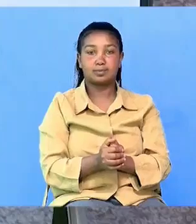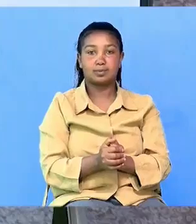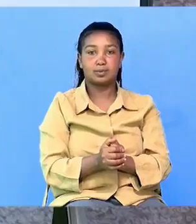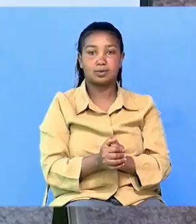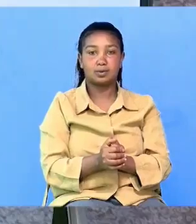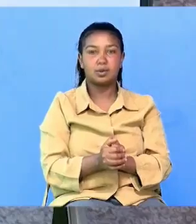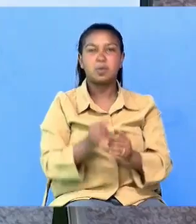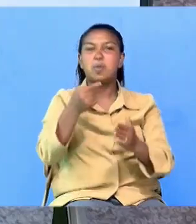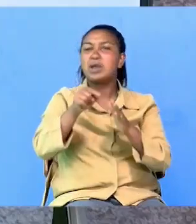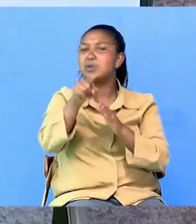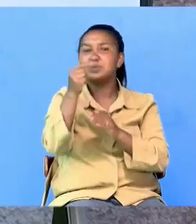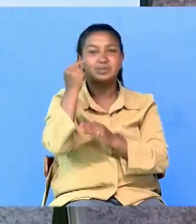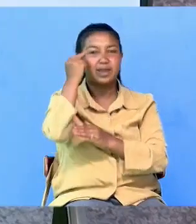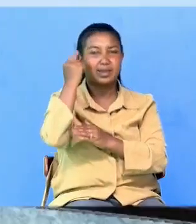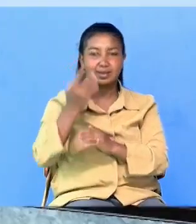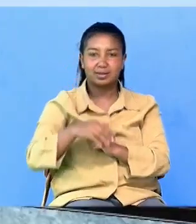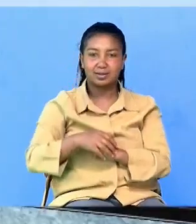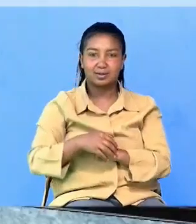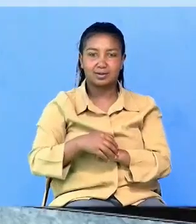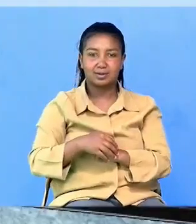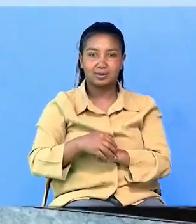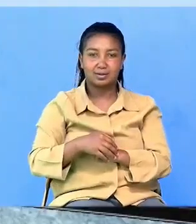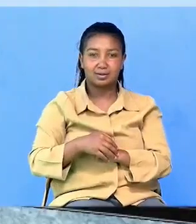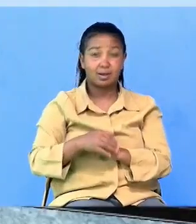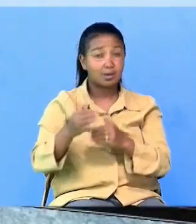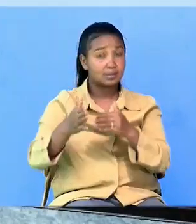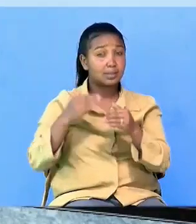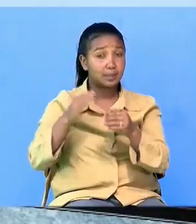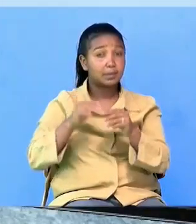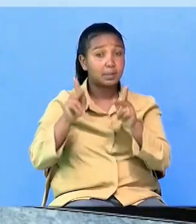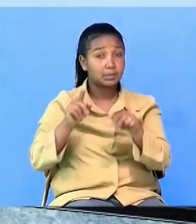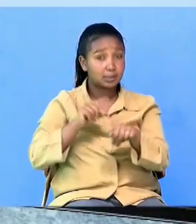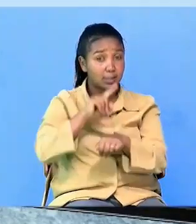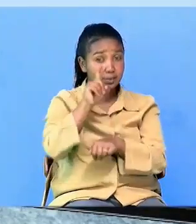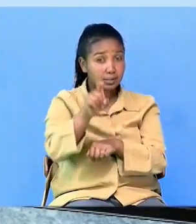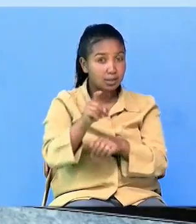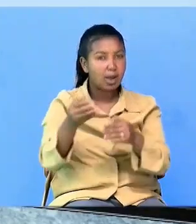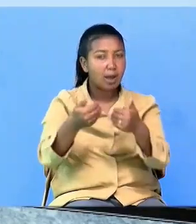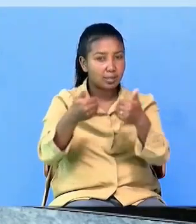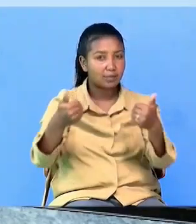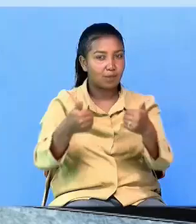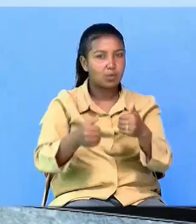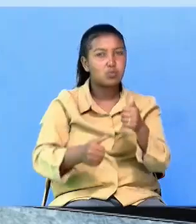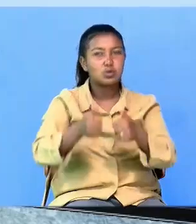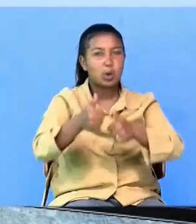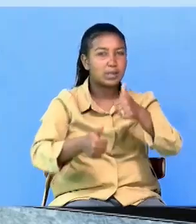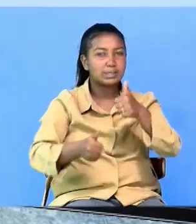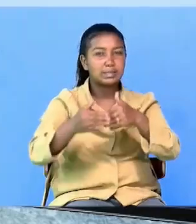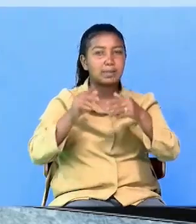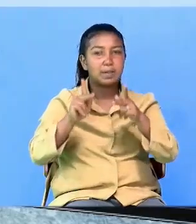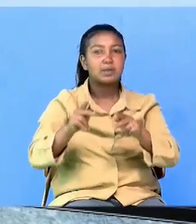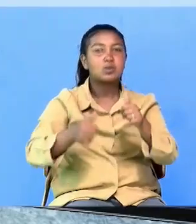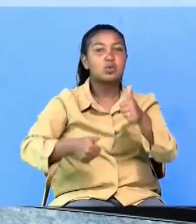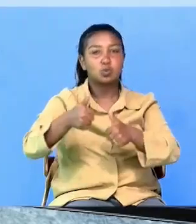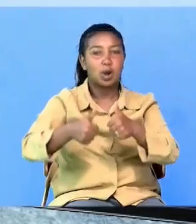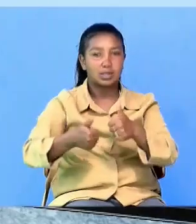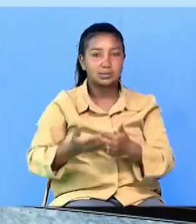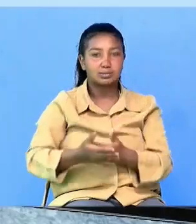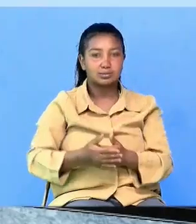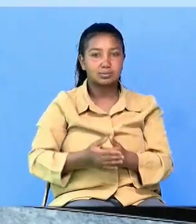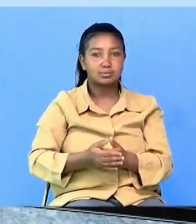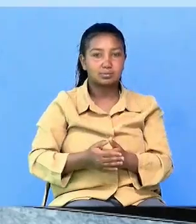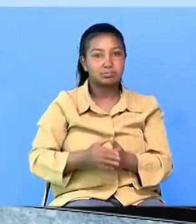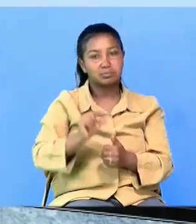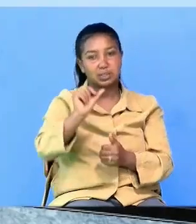What do you think are simple present tense? Identify only the simple present tense. Let me give you that